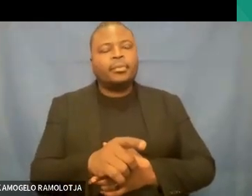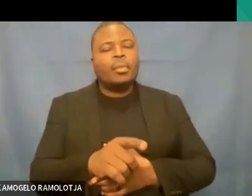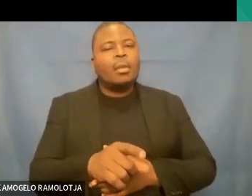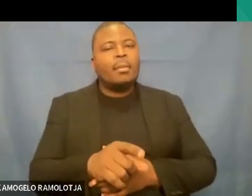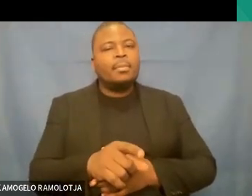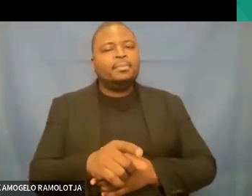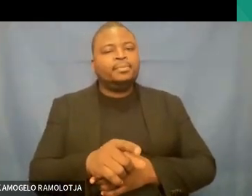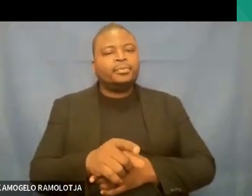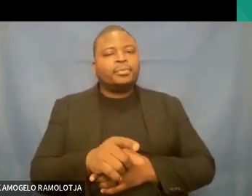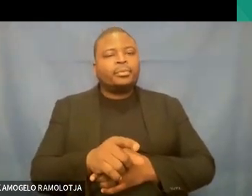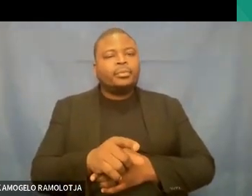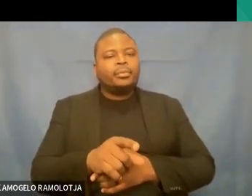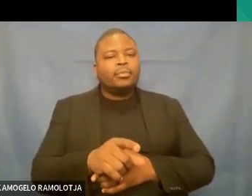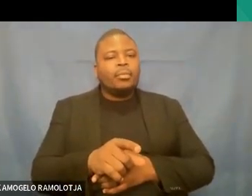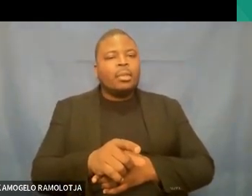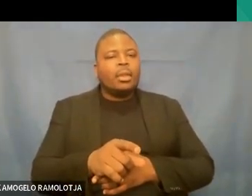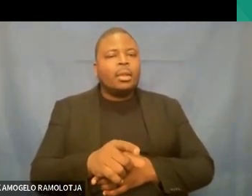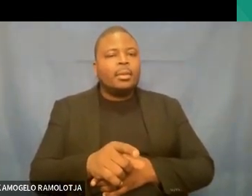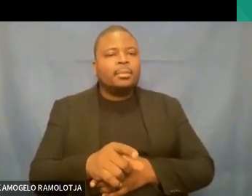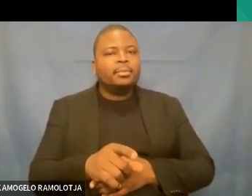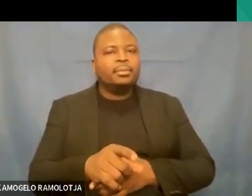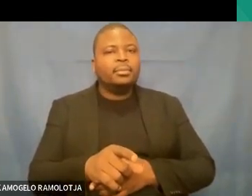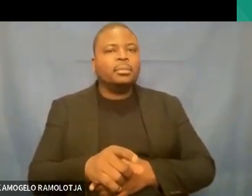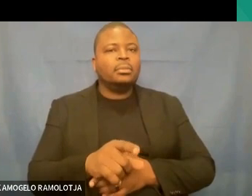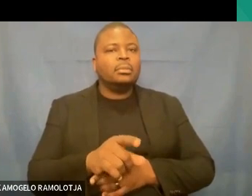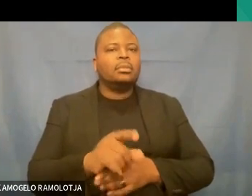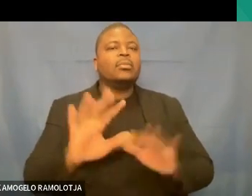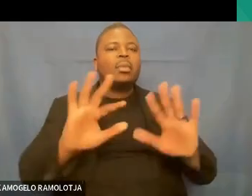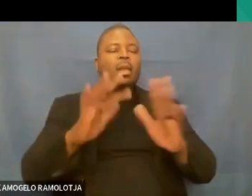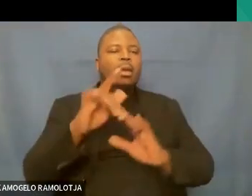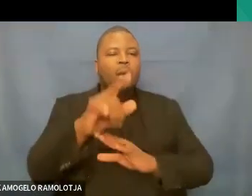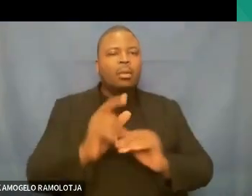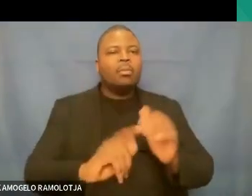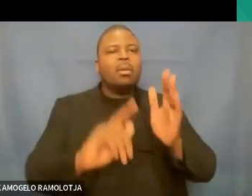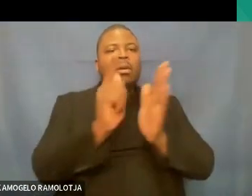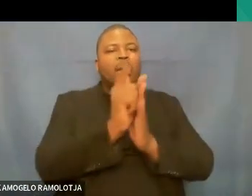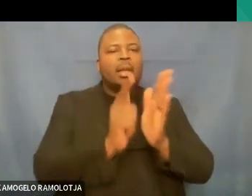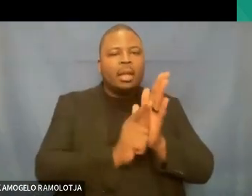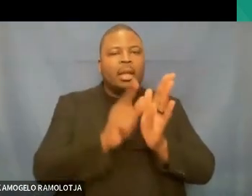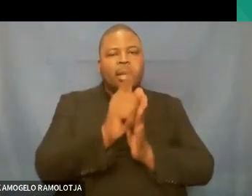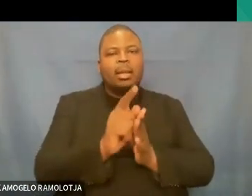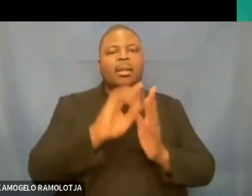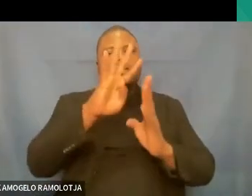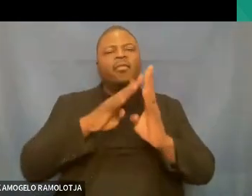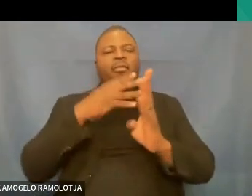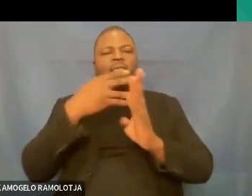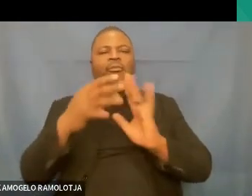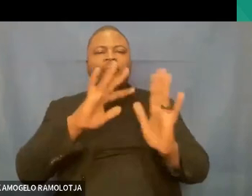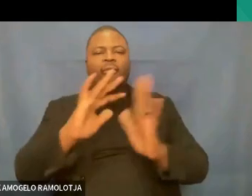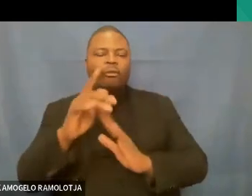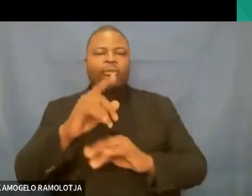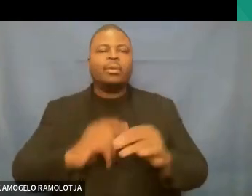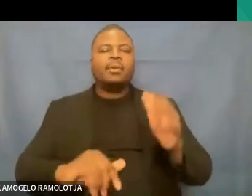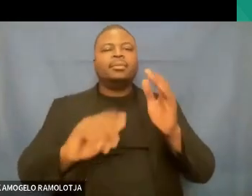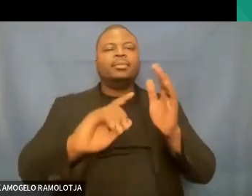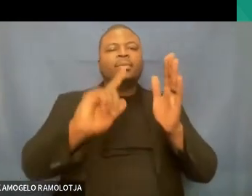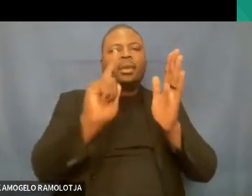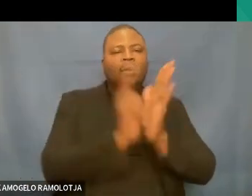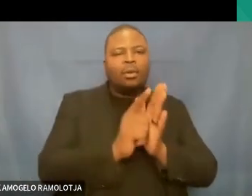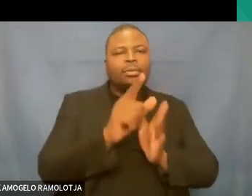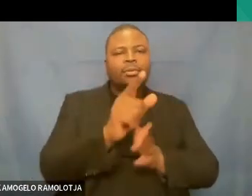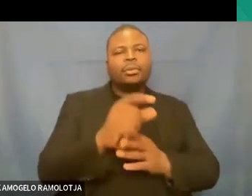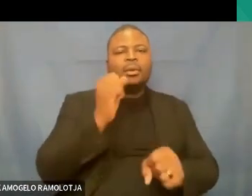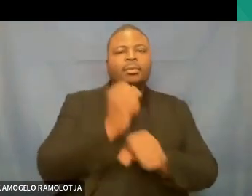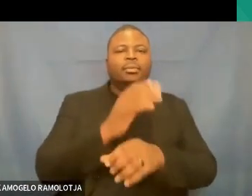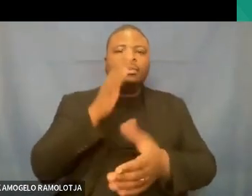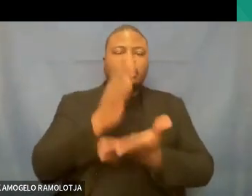this harmonization rather of legal frameworks and policies as well as laws to ensure that there is